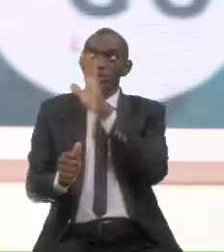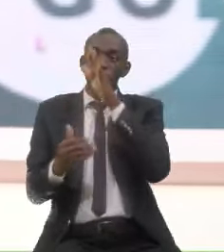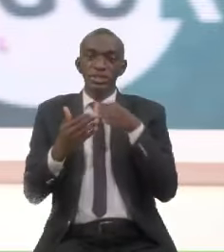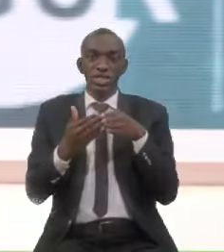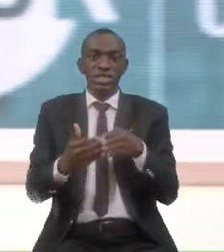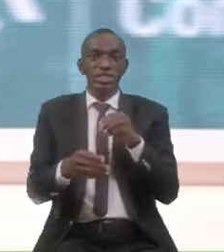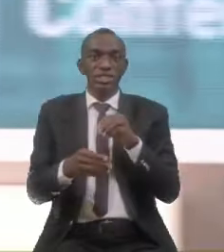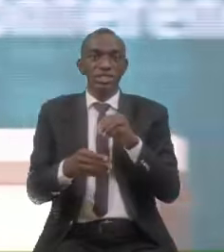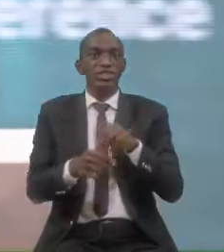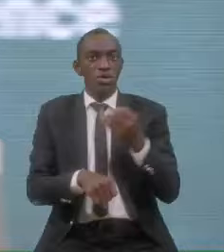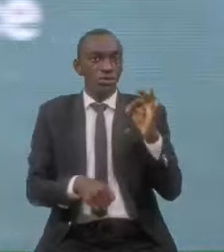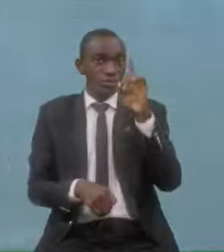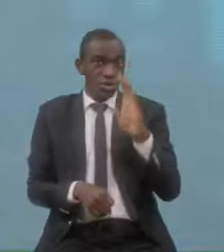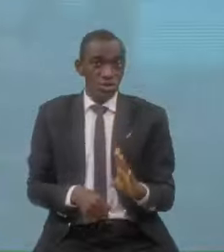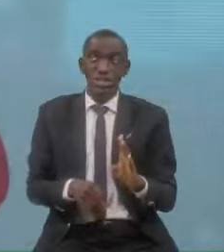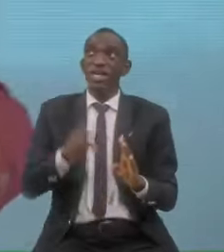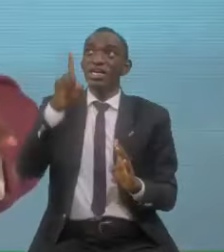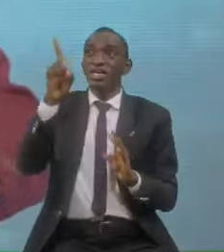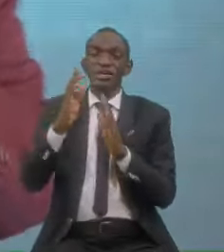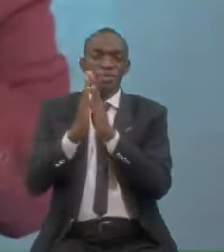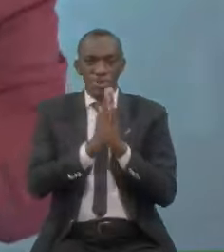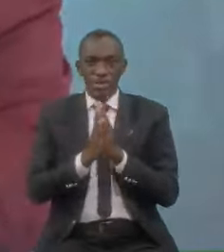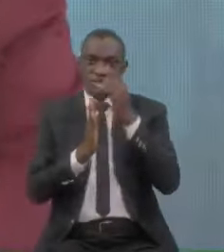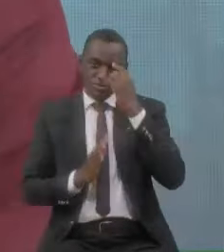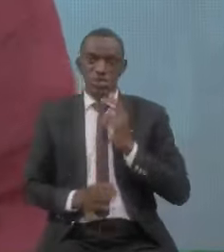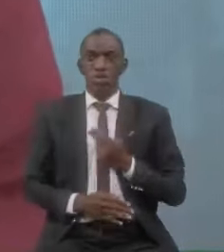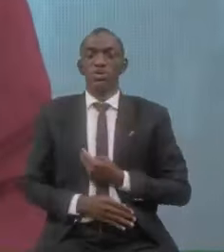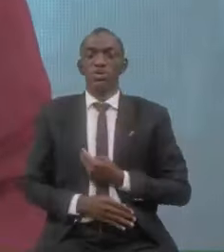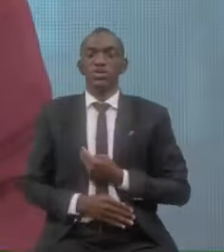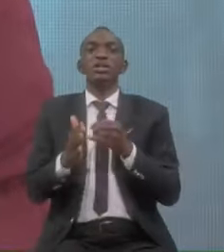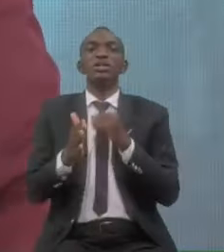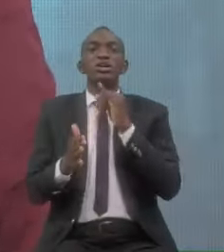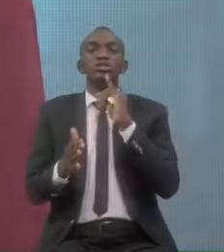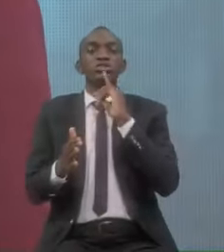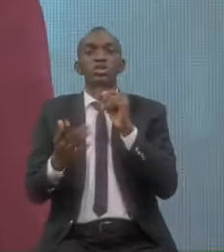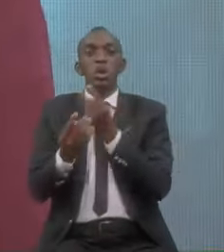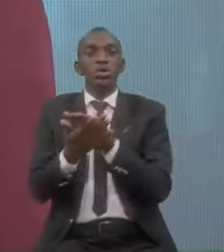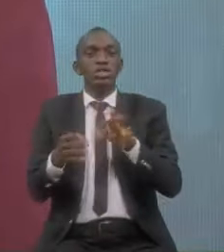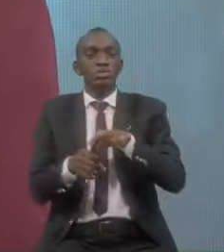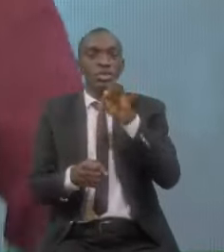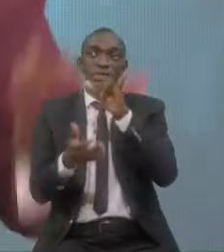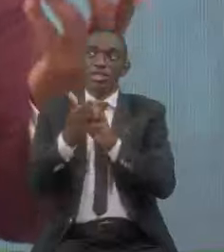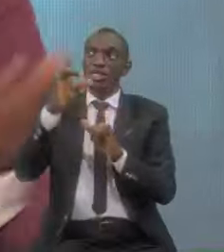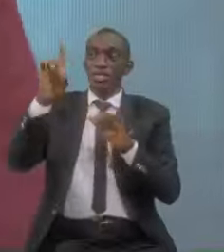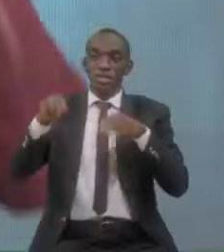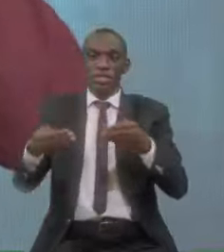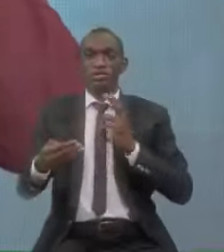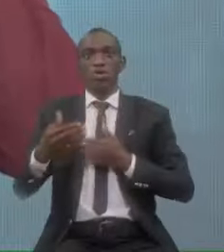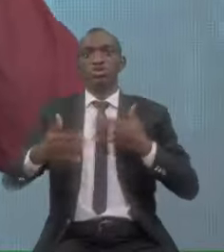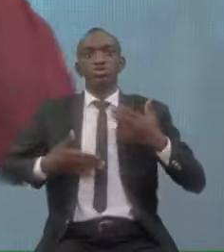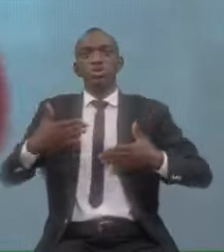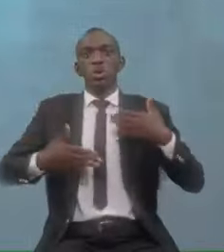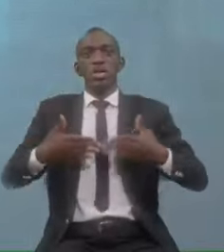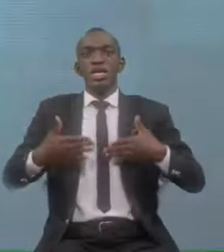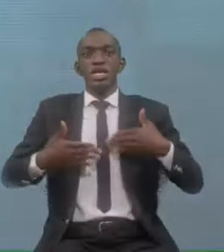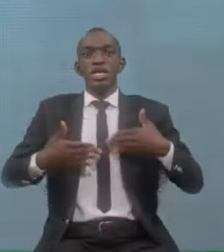one that intercedes for us. And it's the Holy Spirit that gives us joy in service. Sometimes